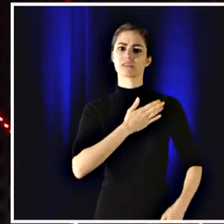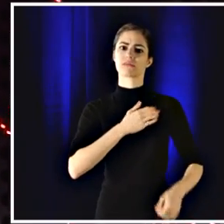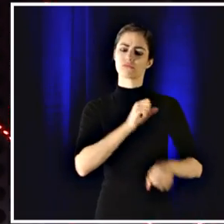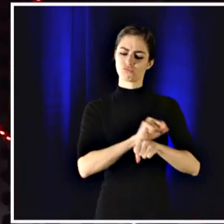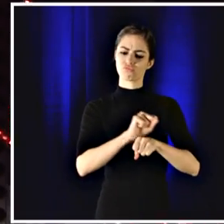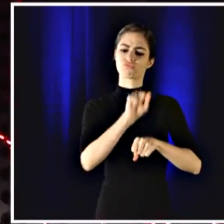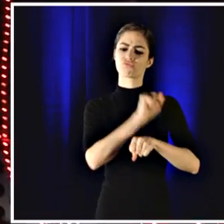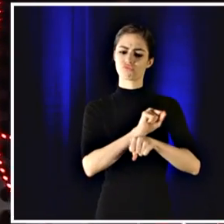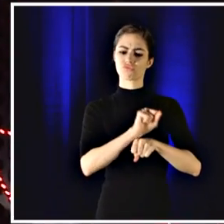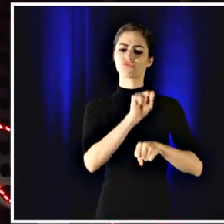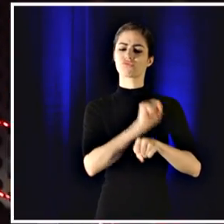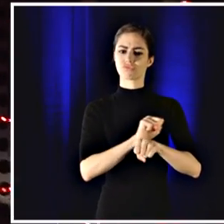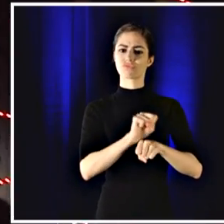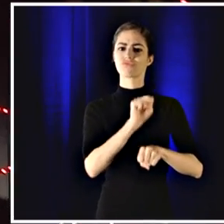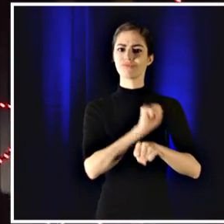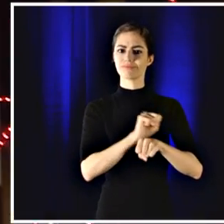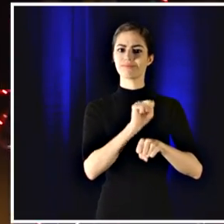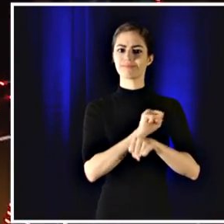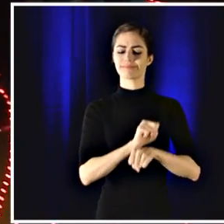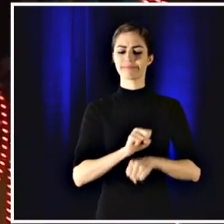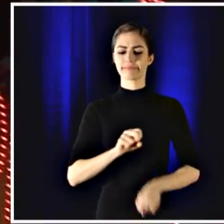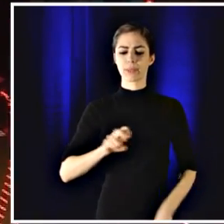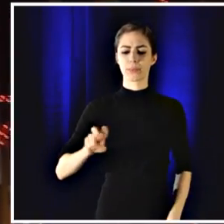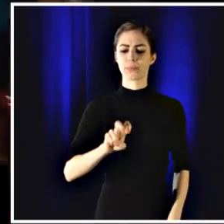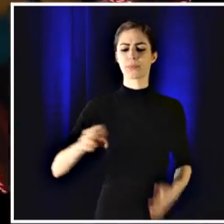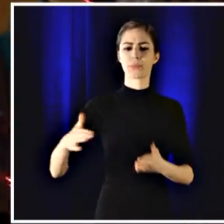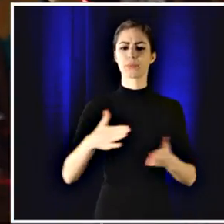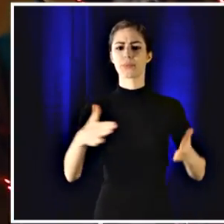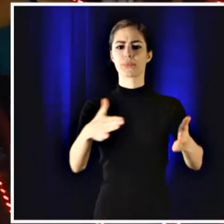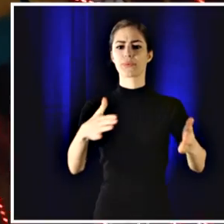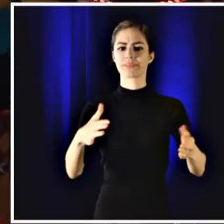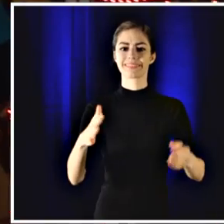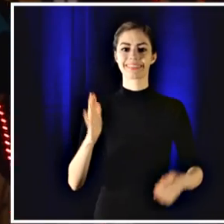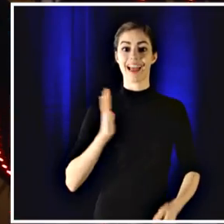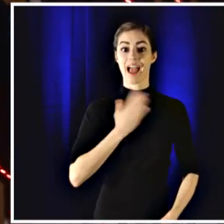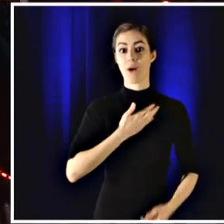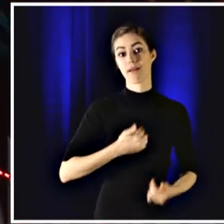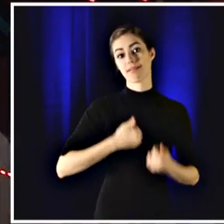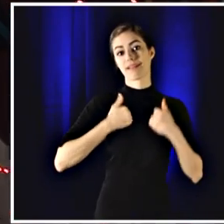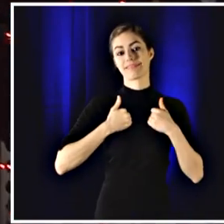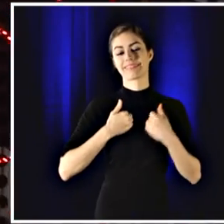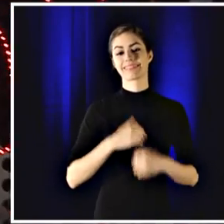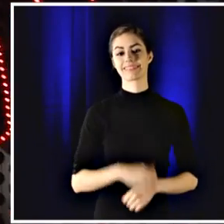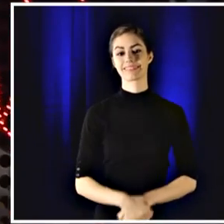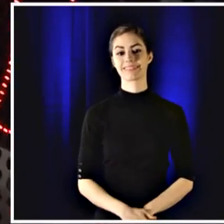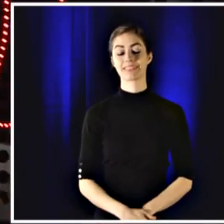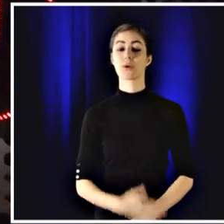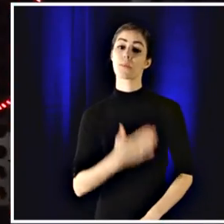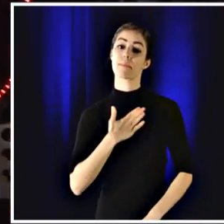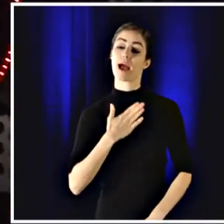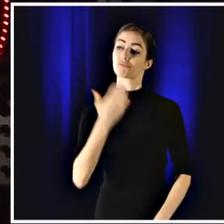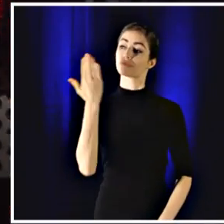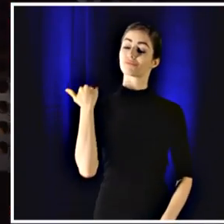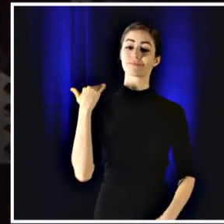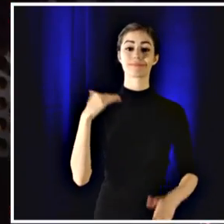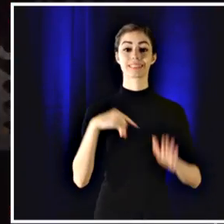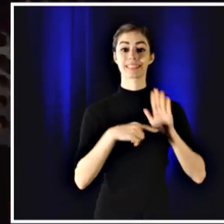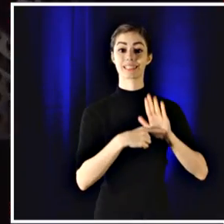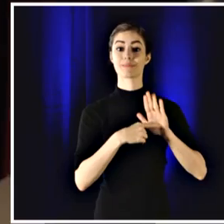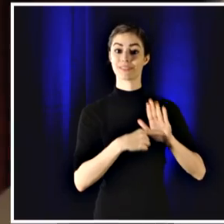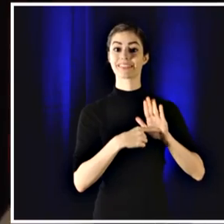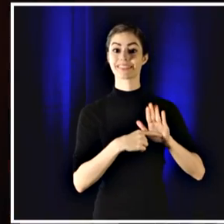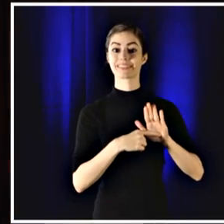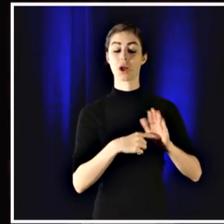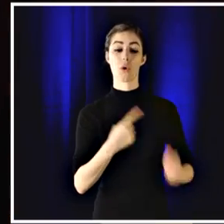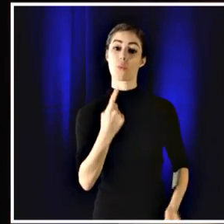life. In this exhibition, in this instance, there were two wheelbarrows. This is Give Pause for Thought. One is small, one